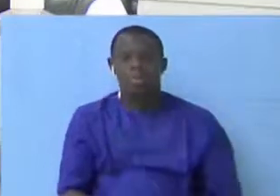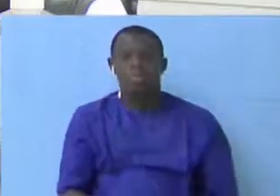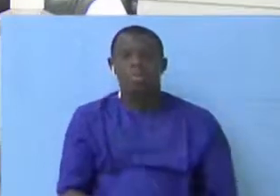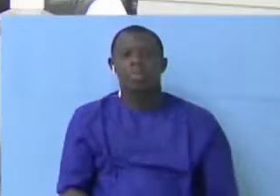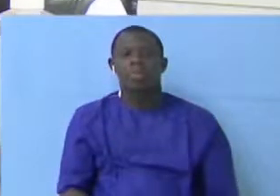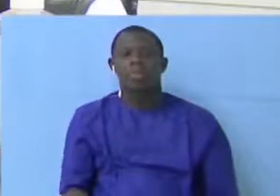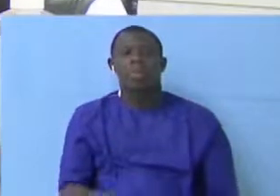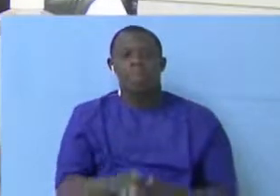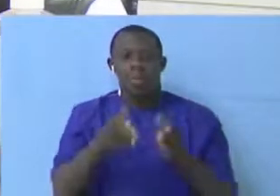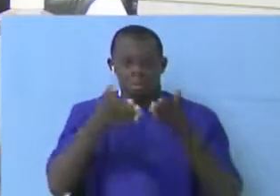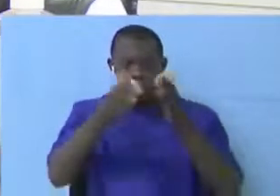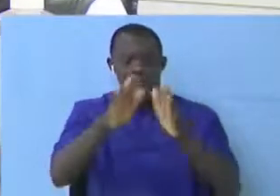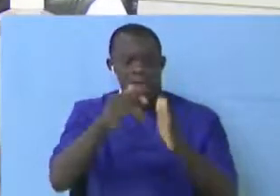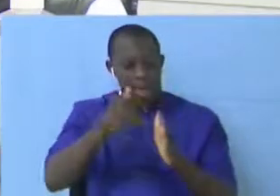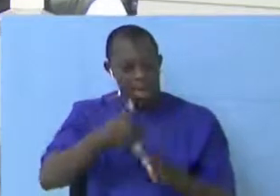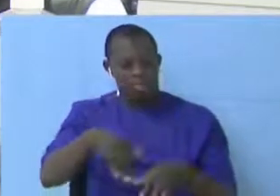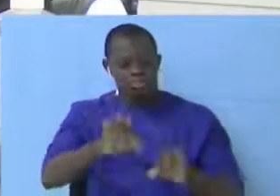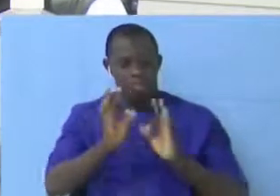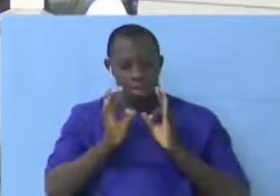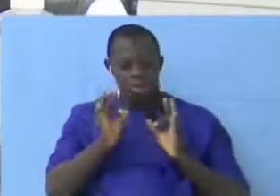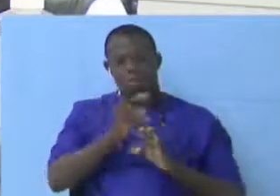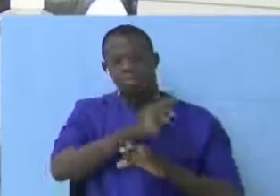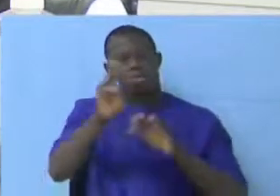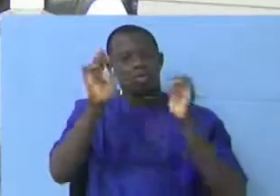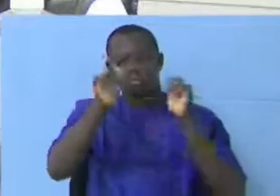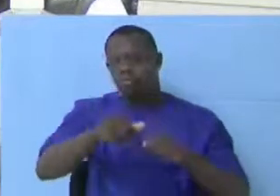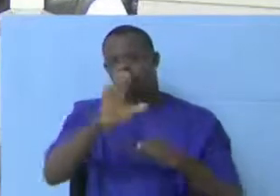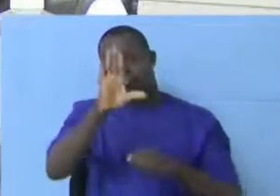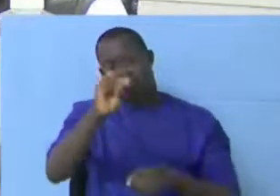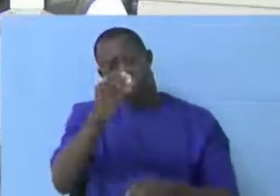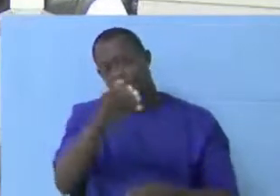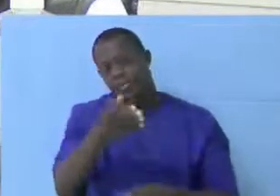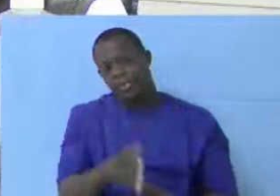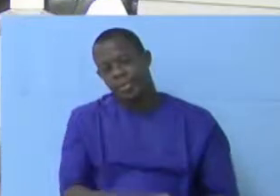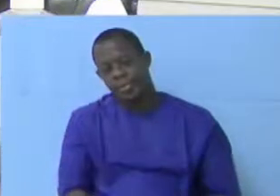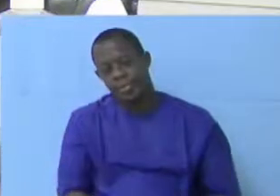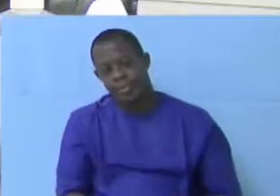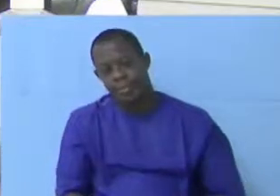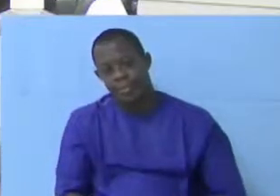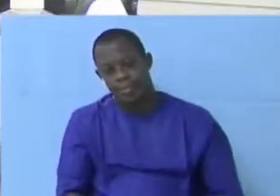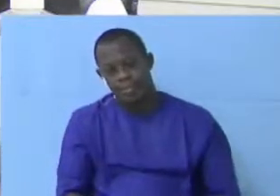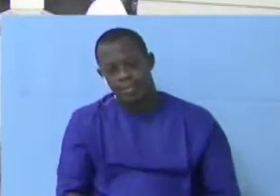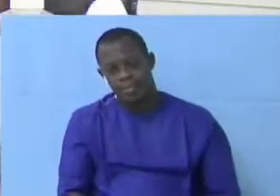the route I took, I wouldn't have waiver.